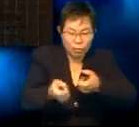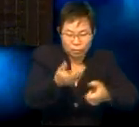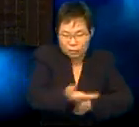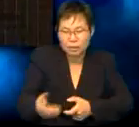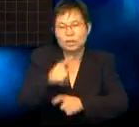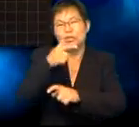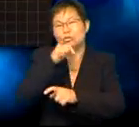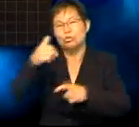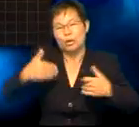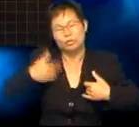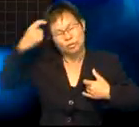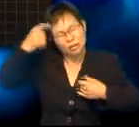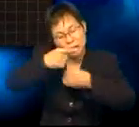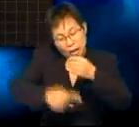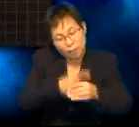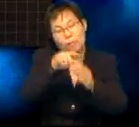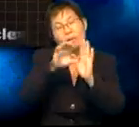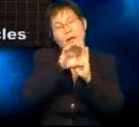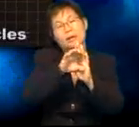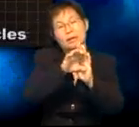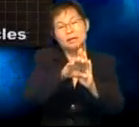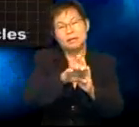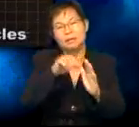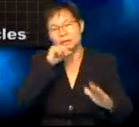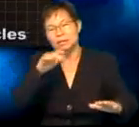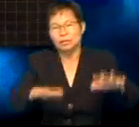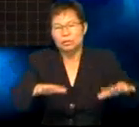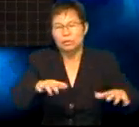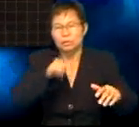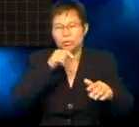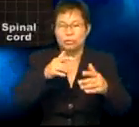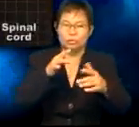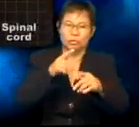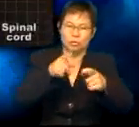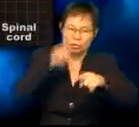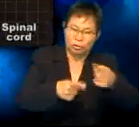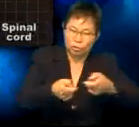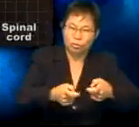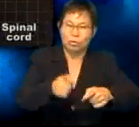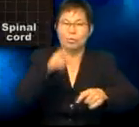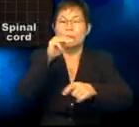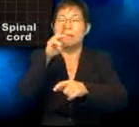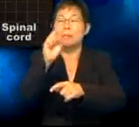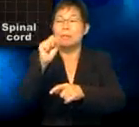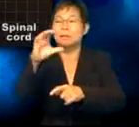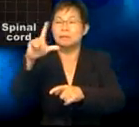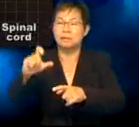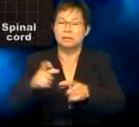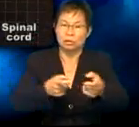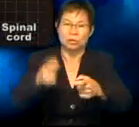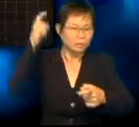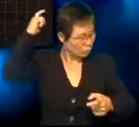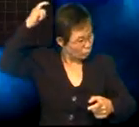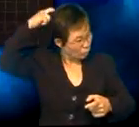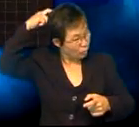things that you don't have to think about, like involuntary muscles. Your brainstem connects your brain to your